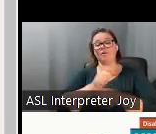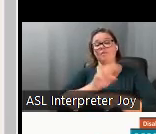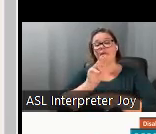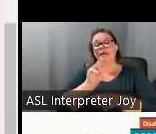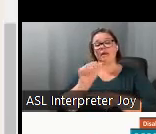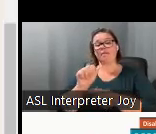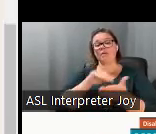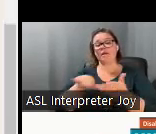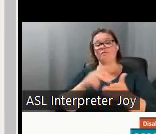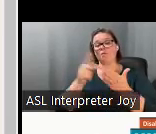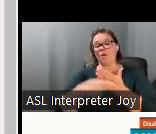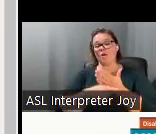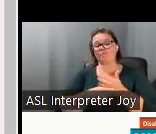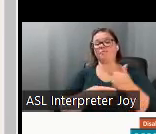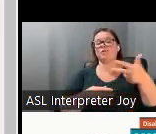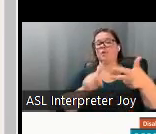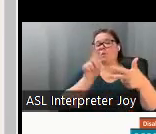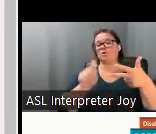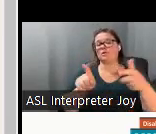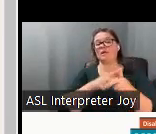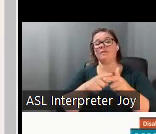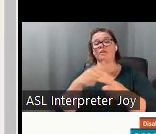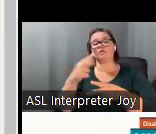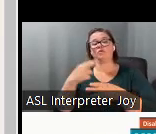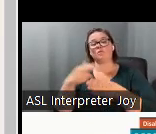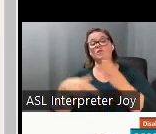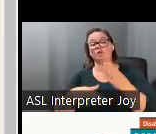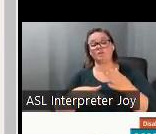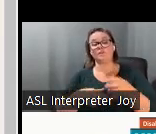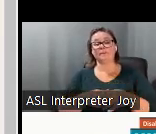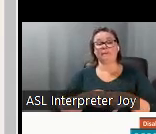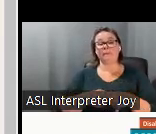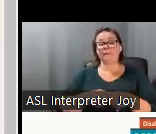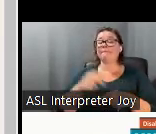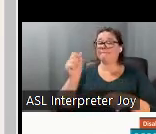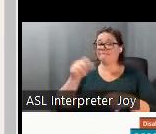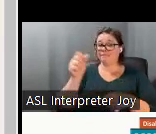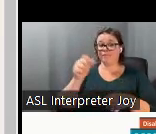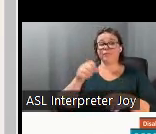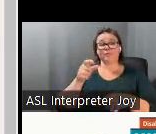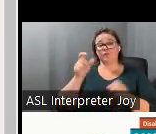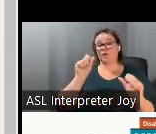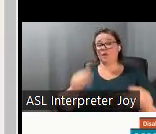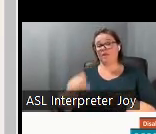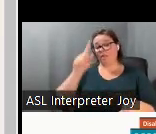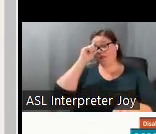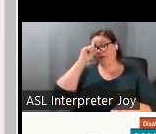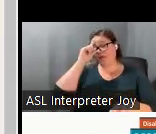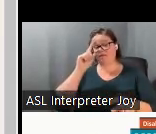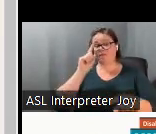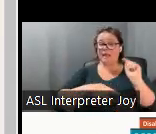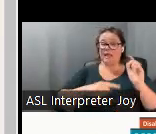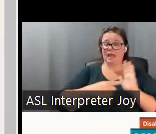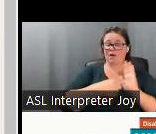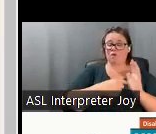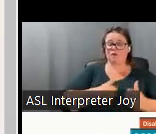three questions in there. And then there's a result. Yeah, you think you can afford to live on your own.